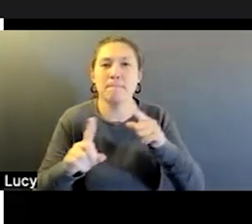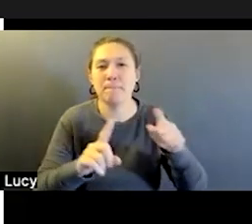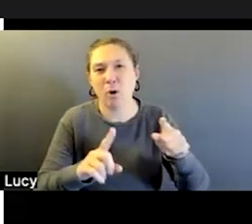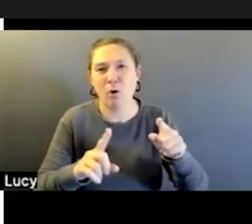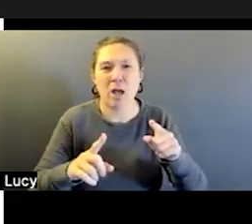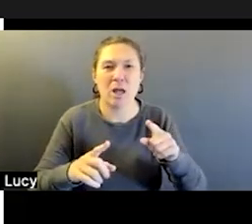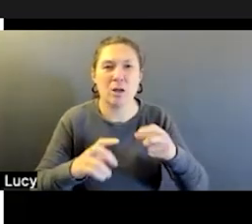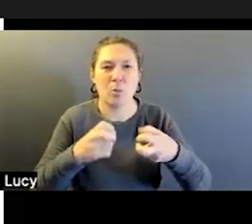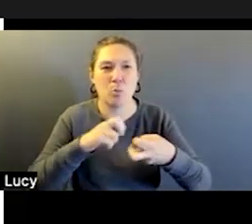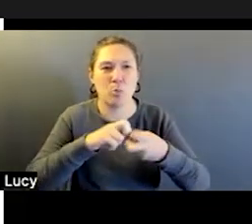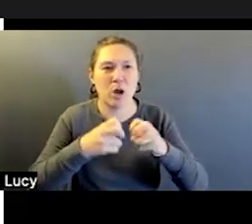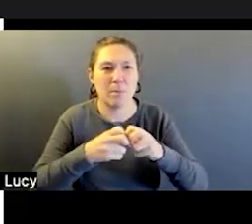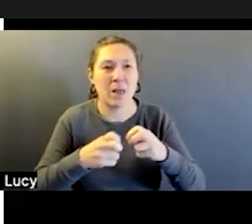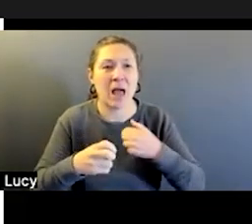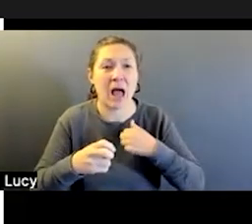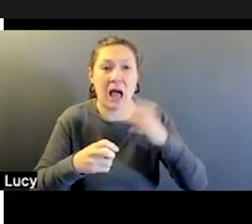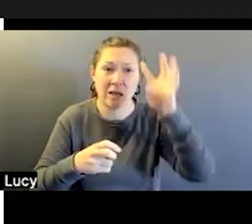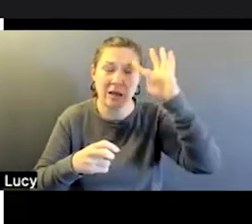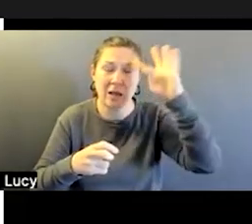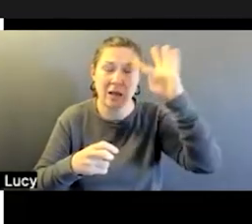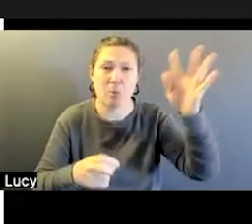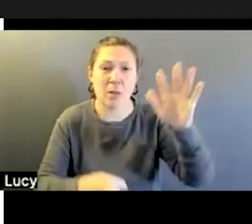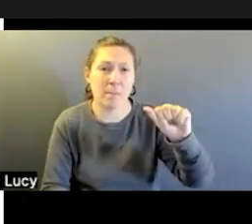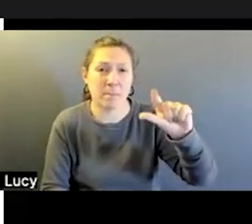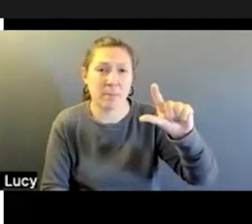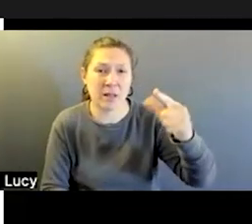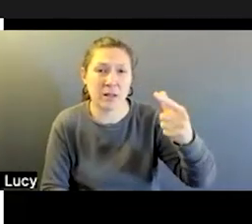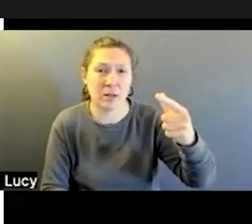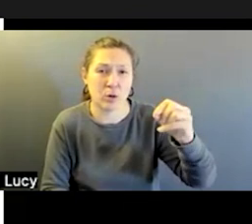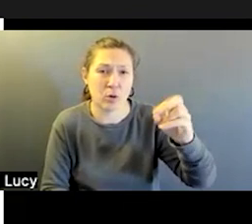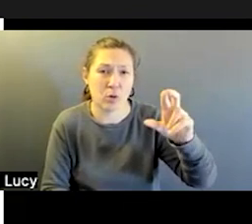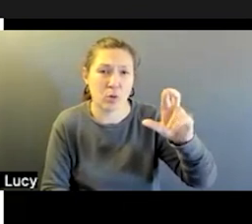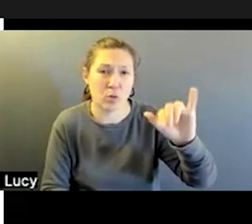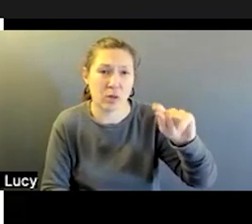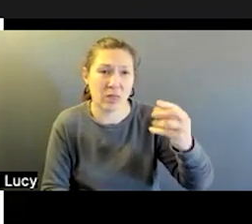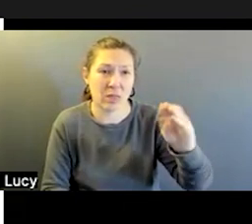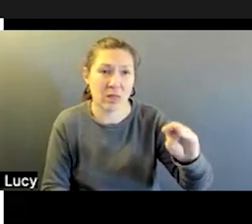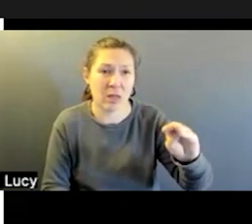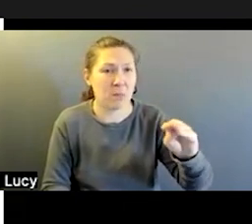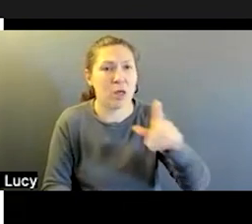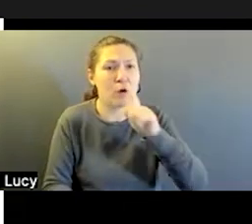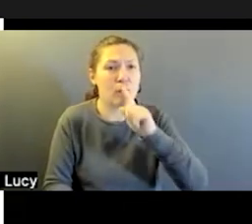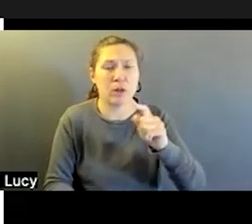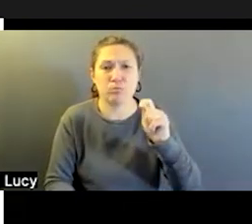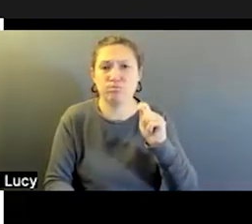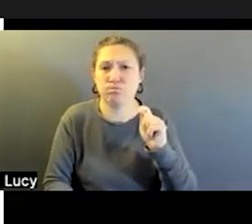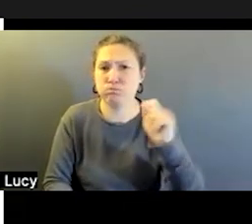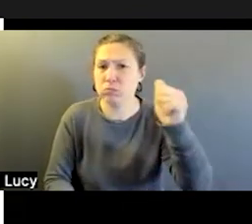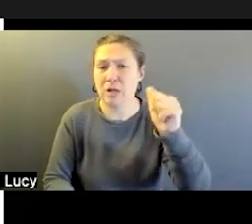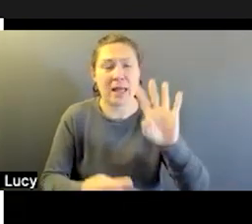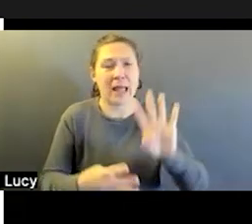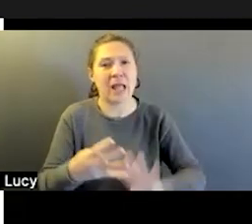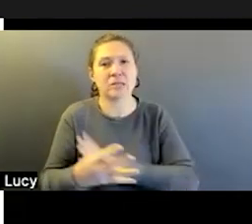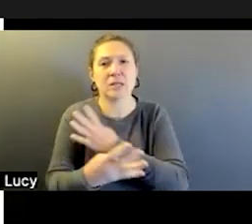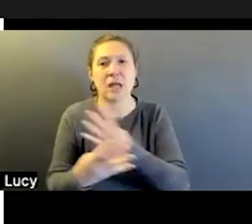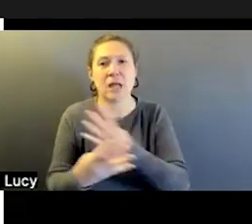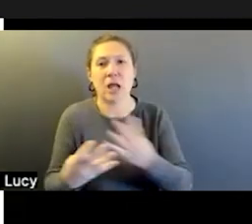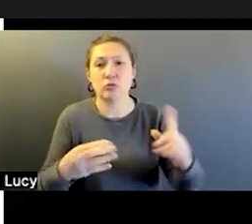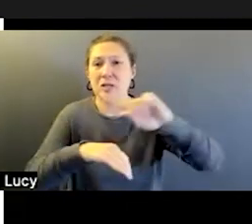less than 2/10 of a second. It scheduled a whole workday with even 2,000